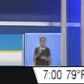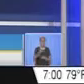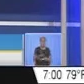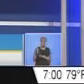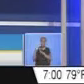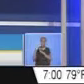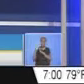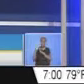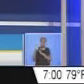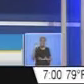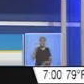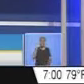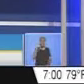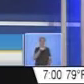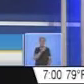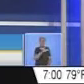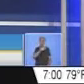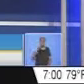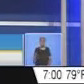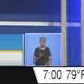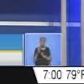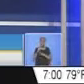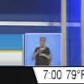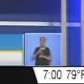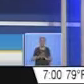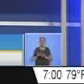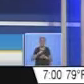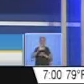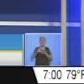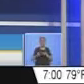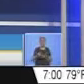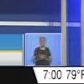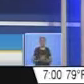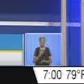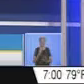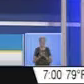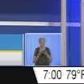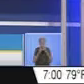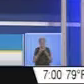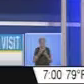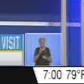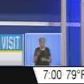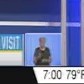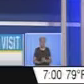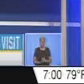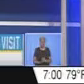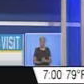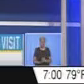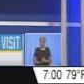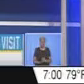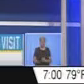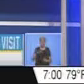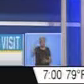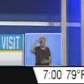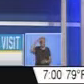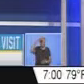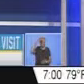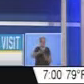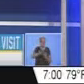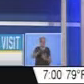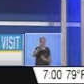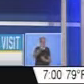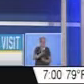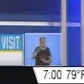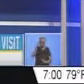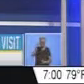Good evening, Bahamas. I'm Altavise Munnings. Welcome to the Bahamas Tonight, the weekend edition. It's always good to see you. Topping the news this Sunday, Prime Minister the Most Honorable